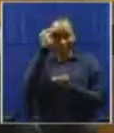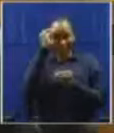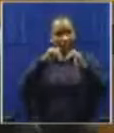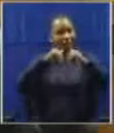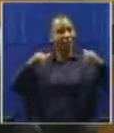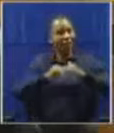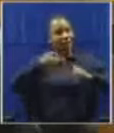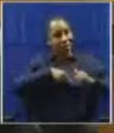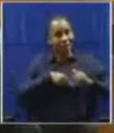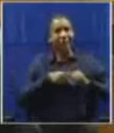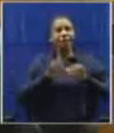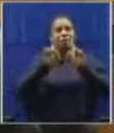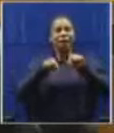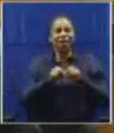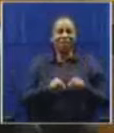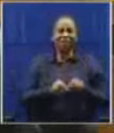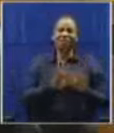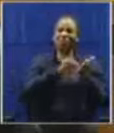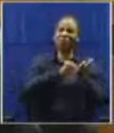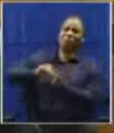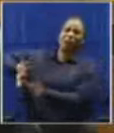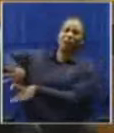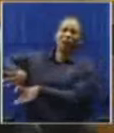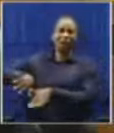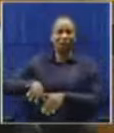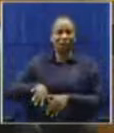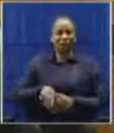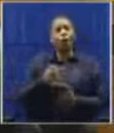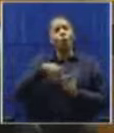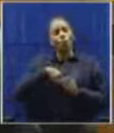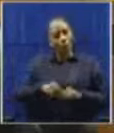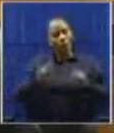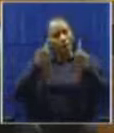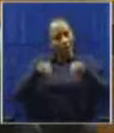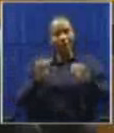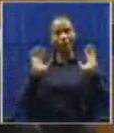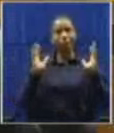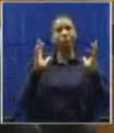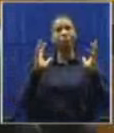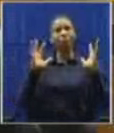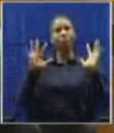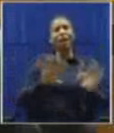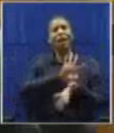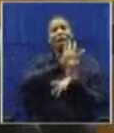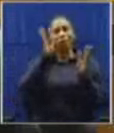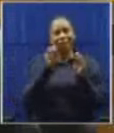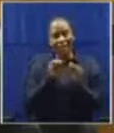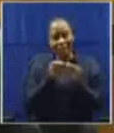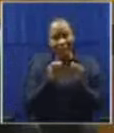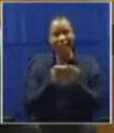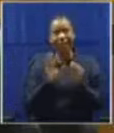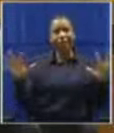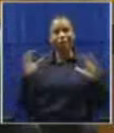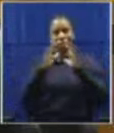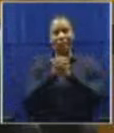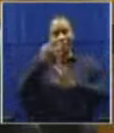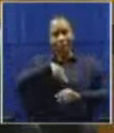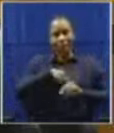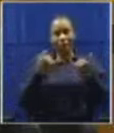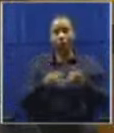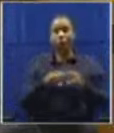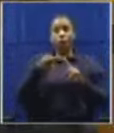put it aside. We must embrace everything that unites us. Now, I have a point of